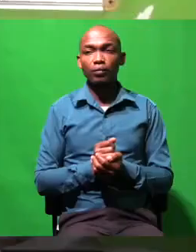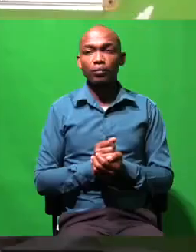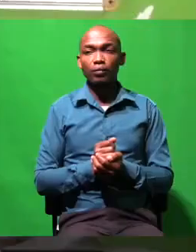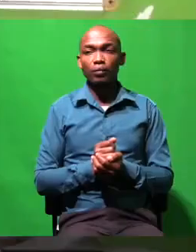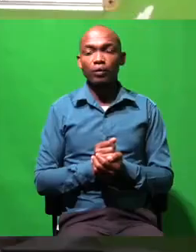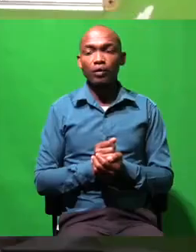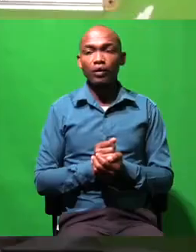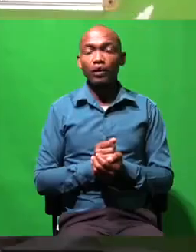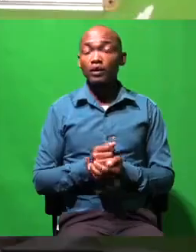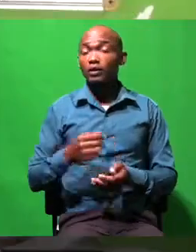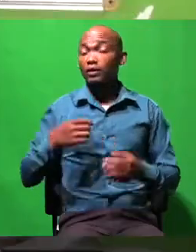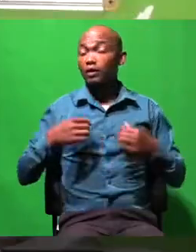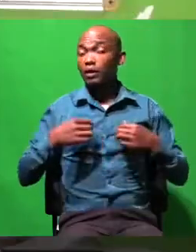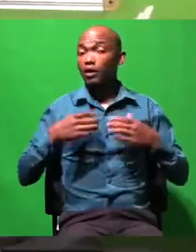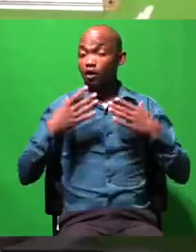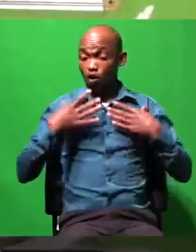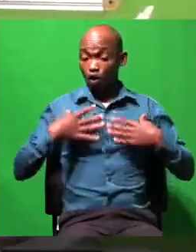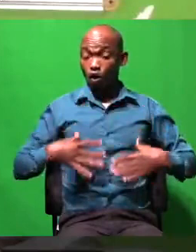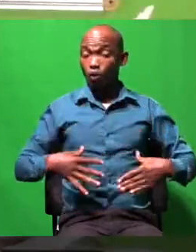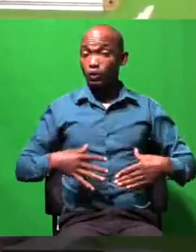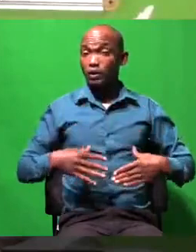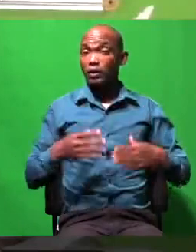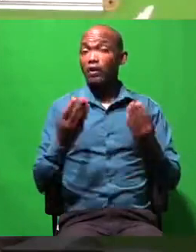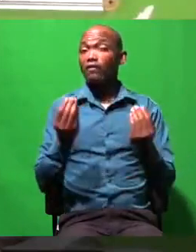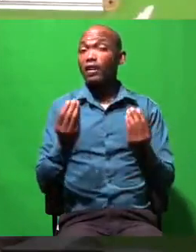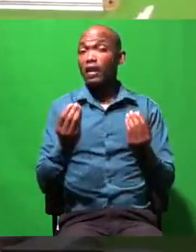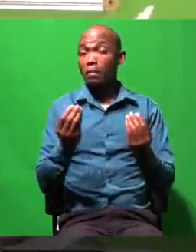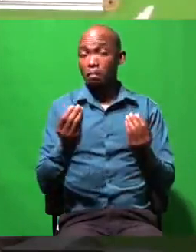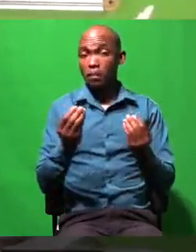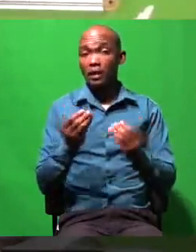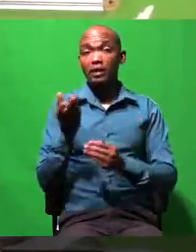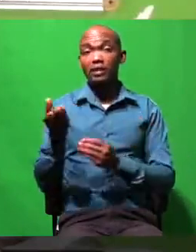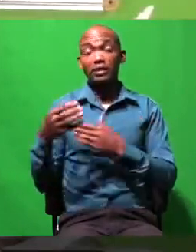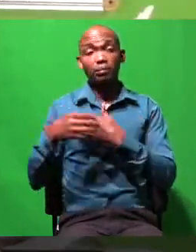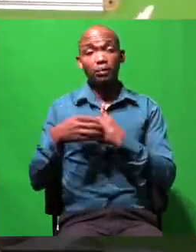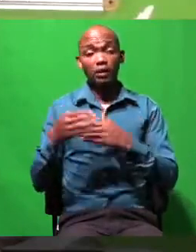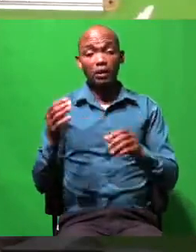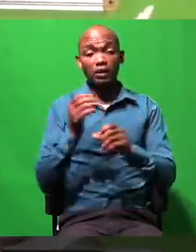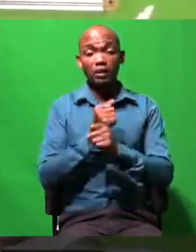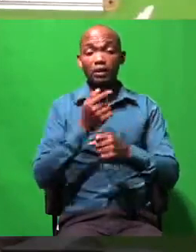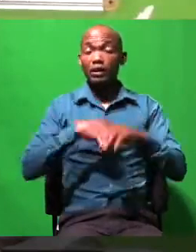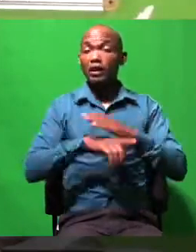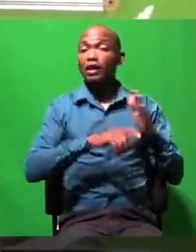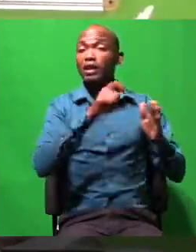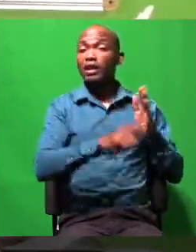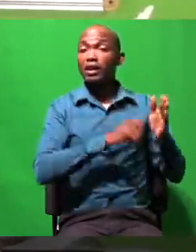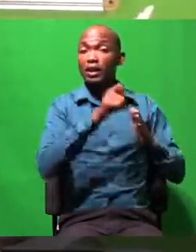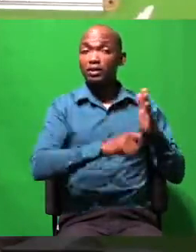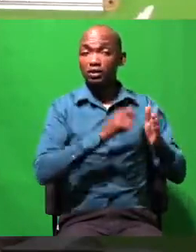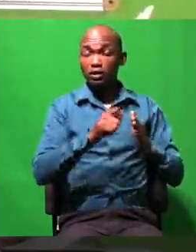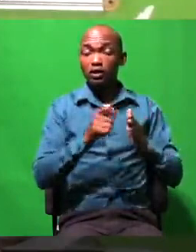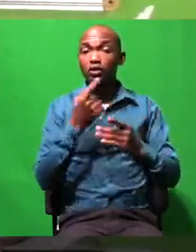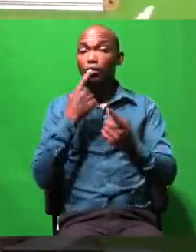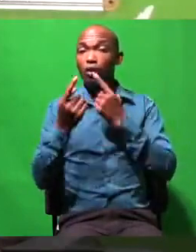Cloth fiber. So it seems that the picture has been taken in textile industry. So